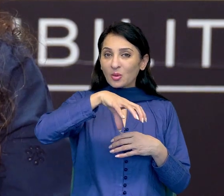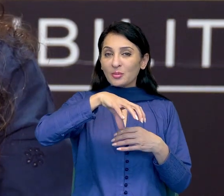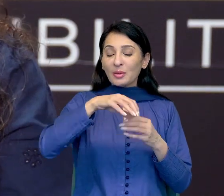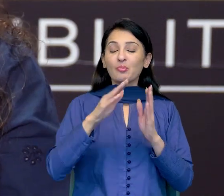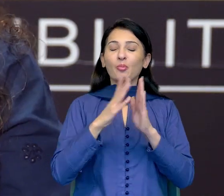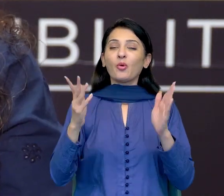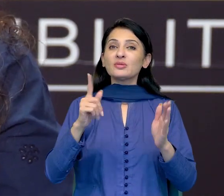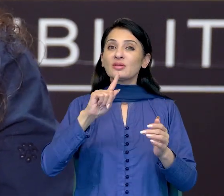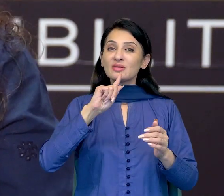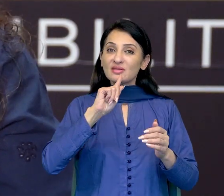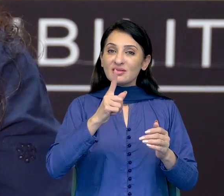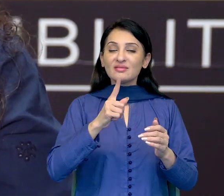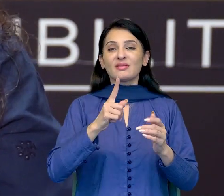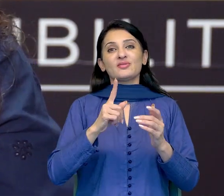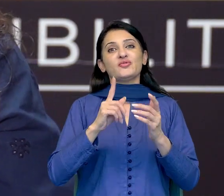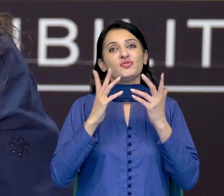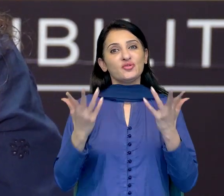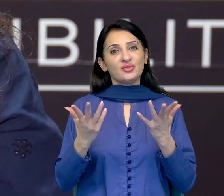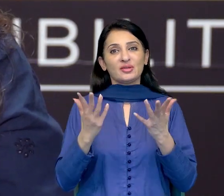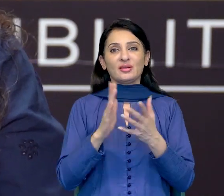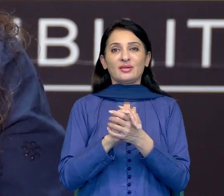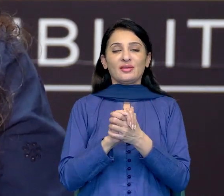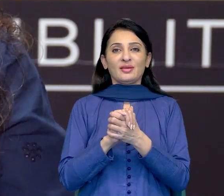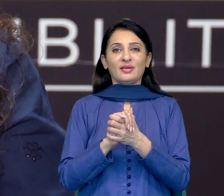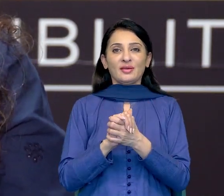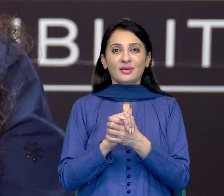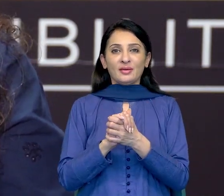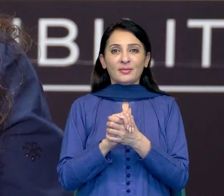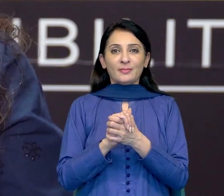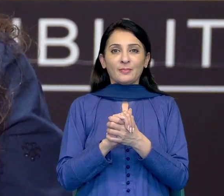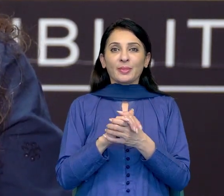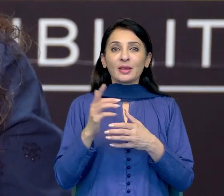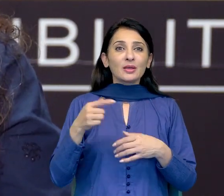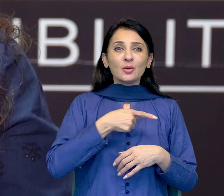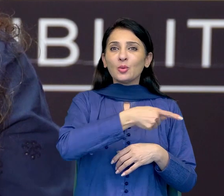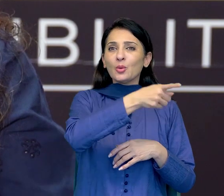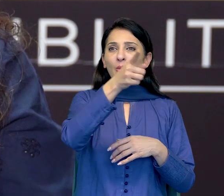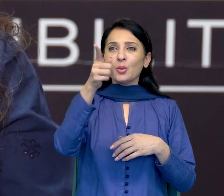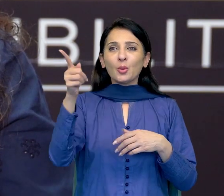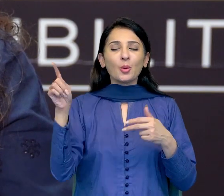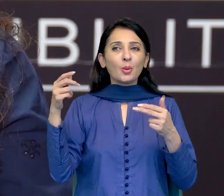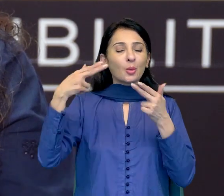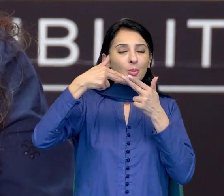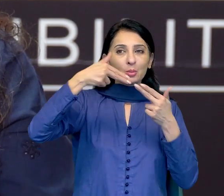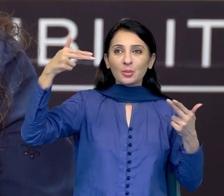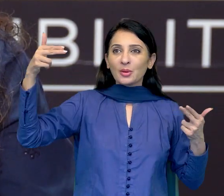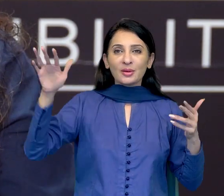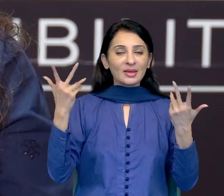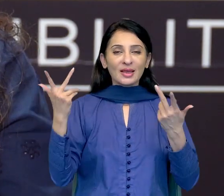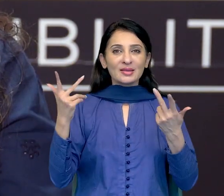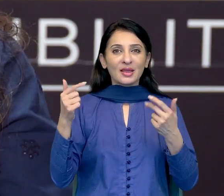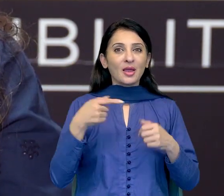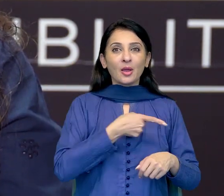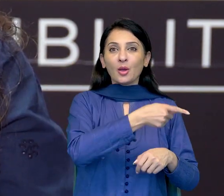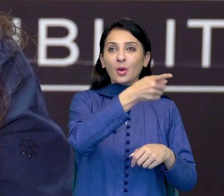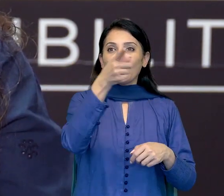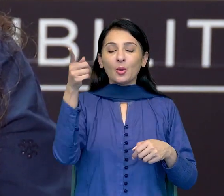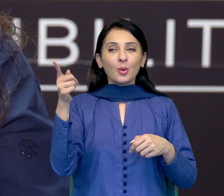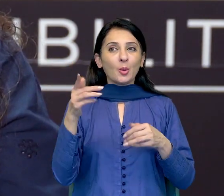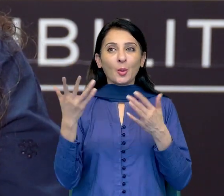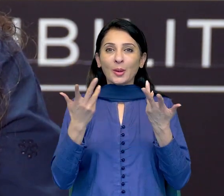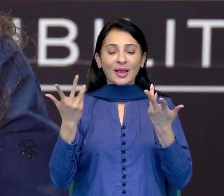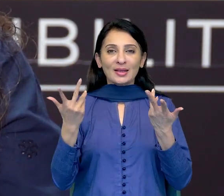that there is so much truth lie in the very